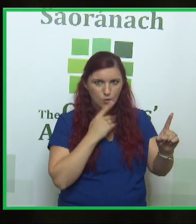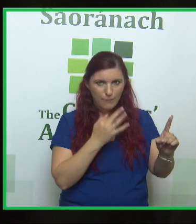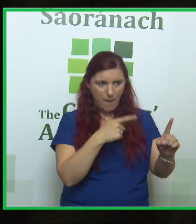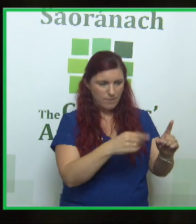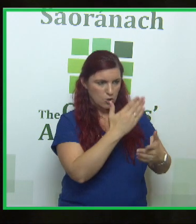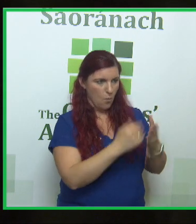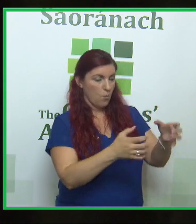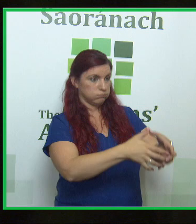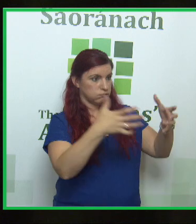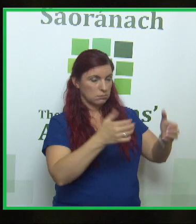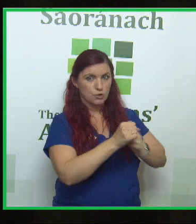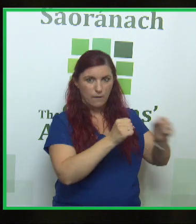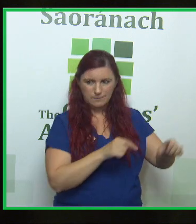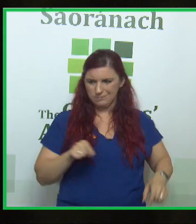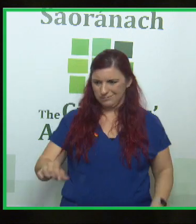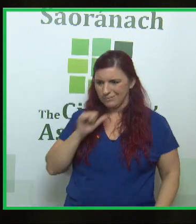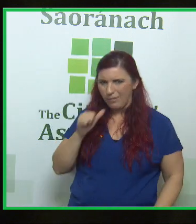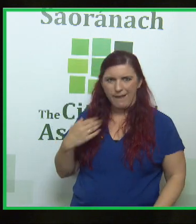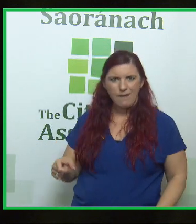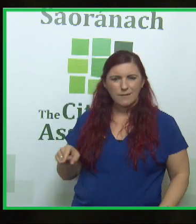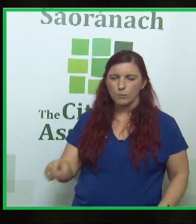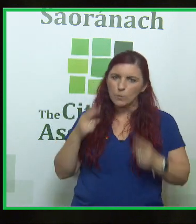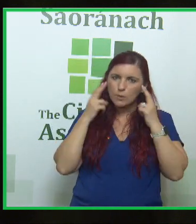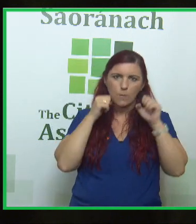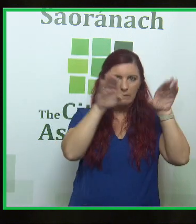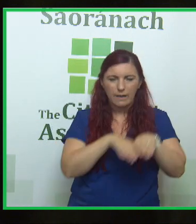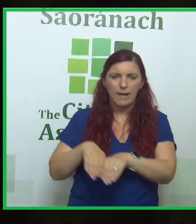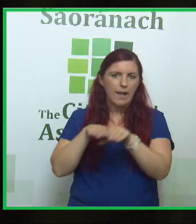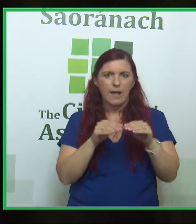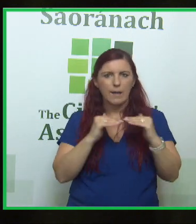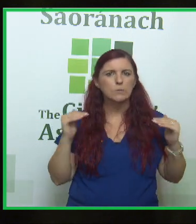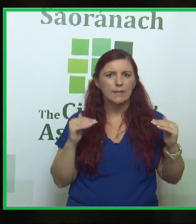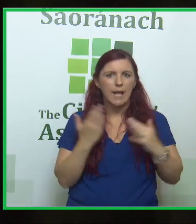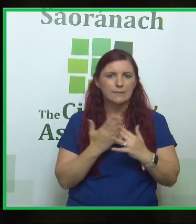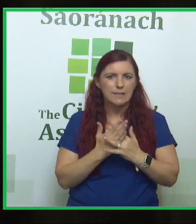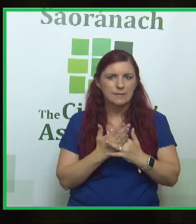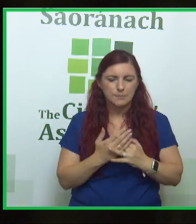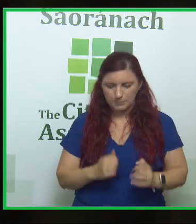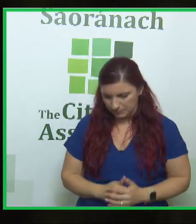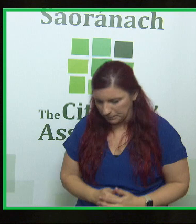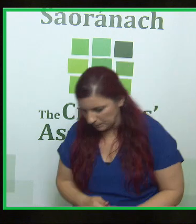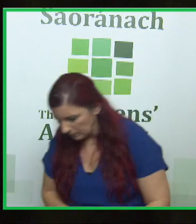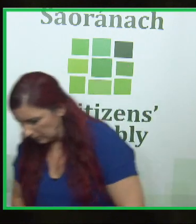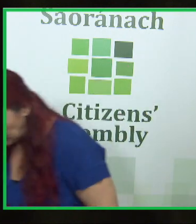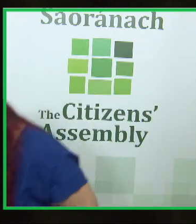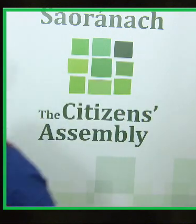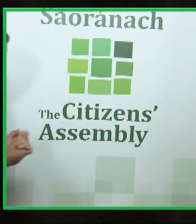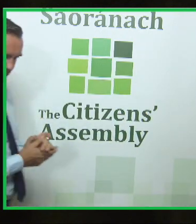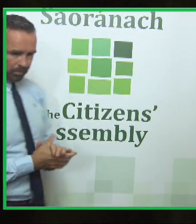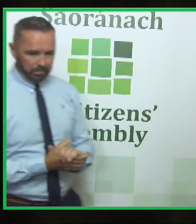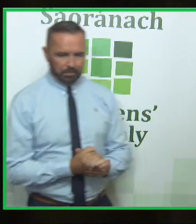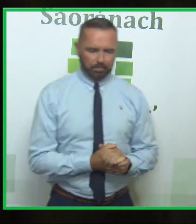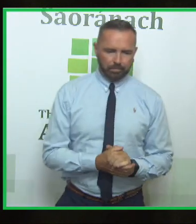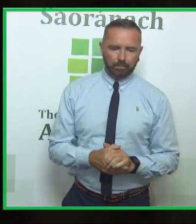But, there has to be equity of access. That's really, really important. And then in terms of diverse populations as well, we've